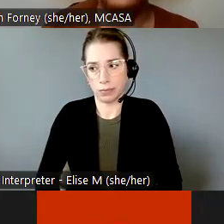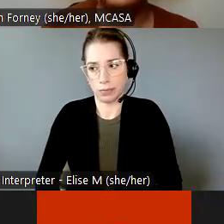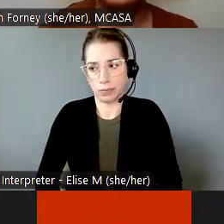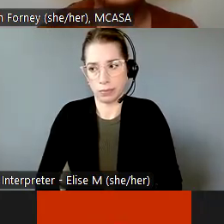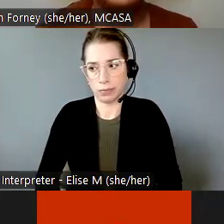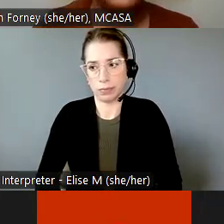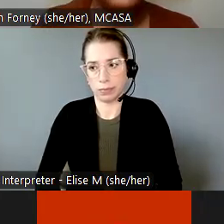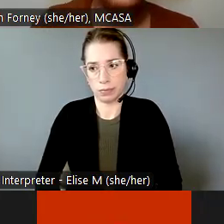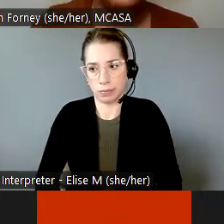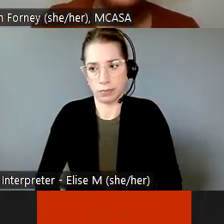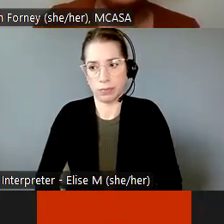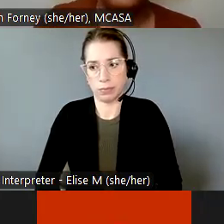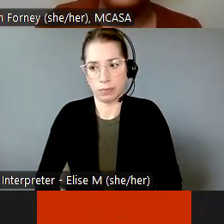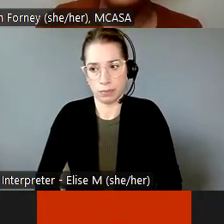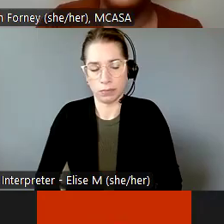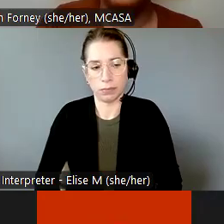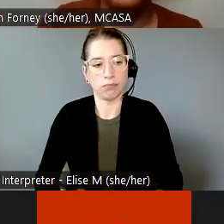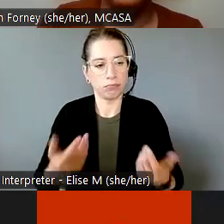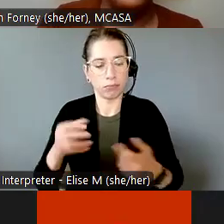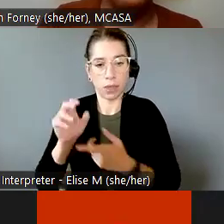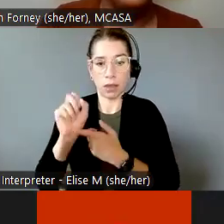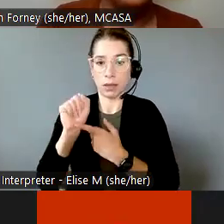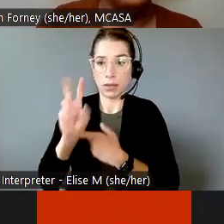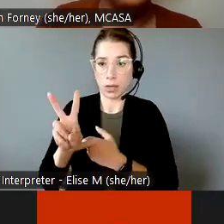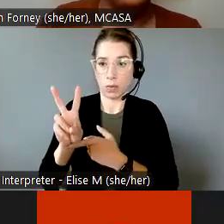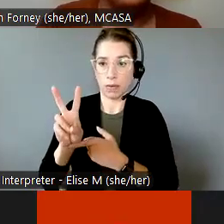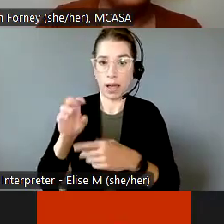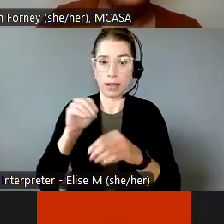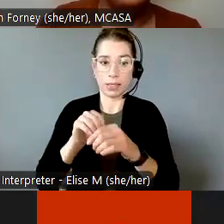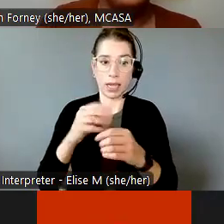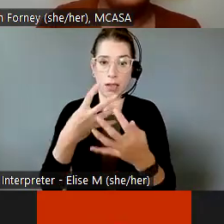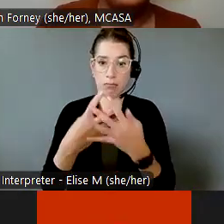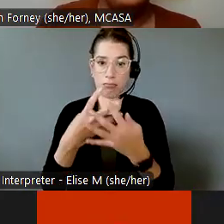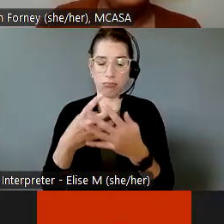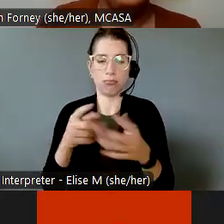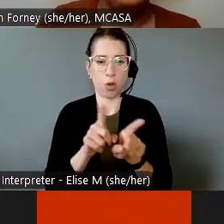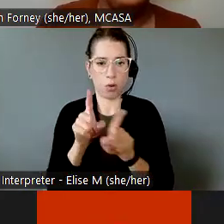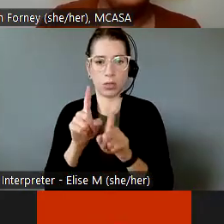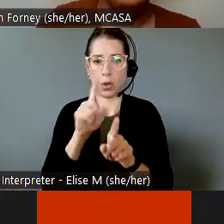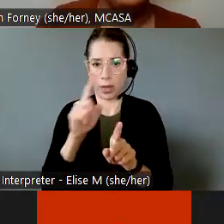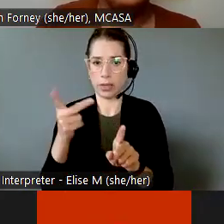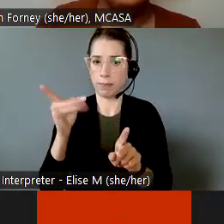Sexual violence in detention is also a public health issue.